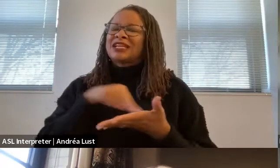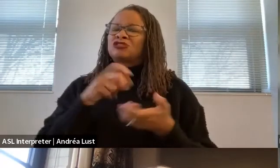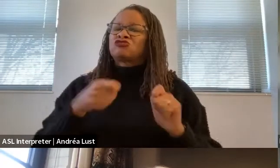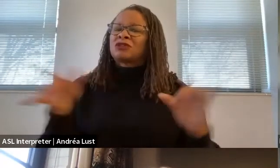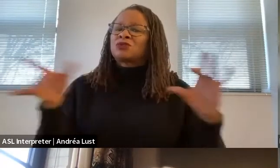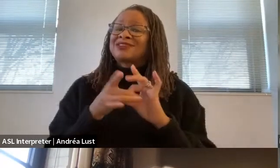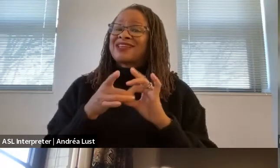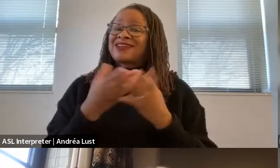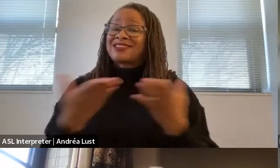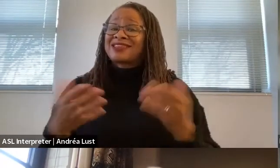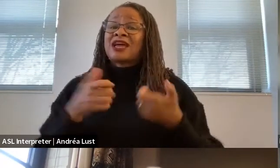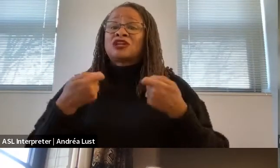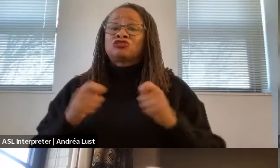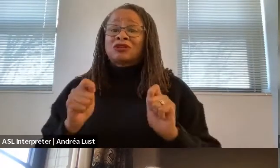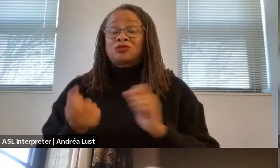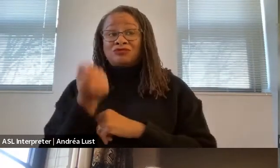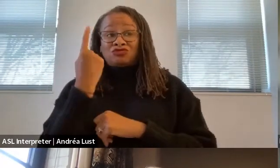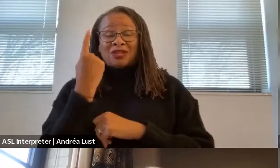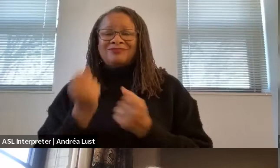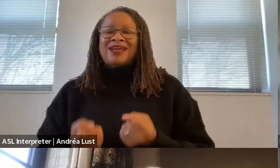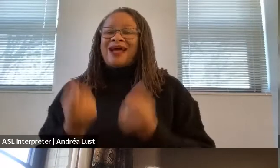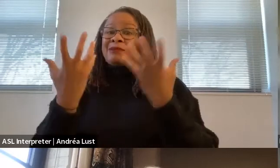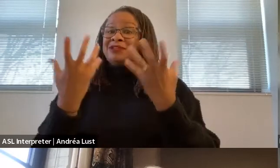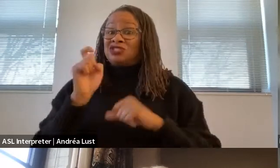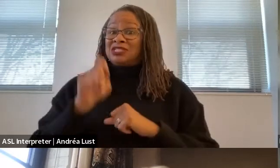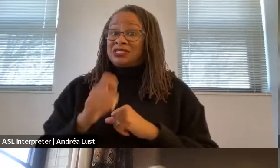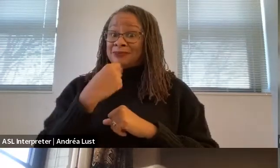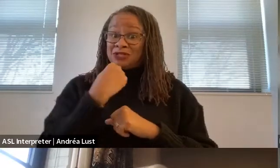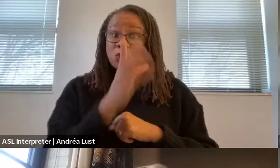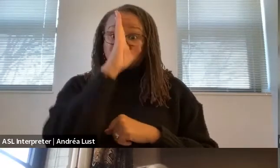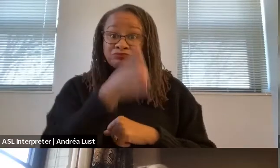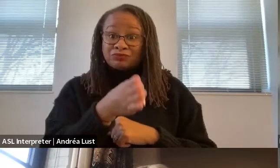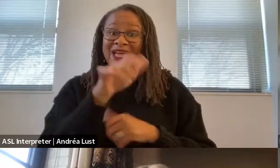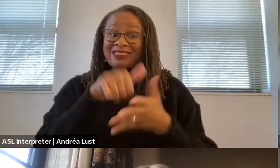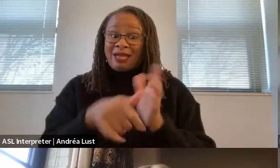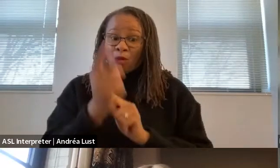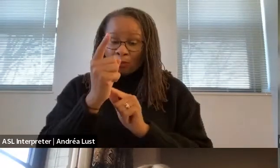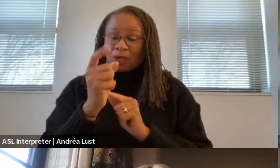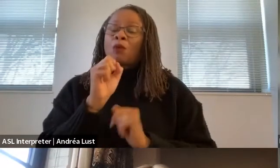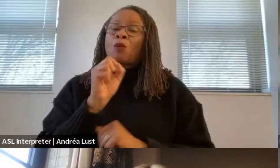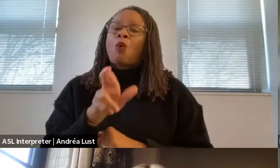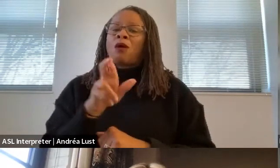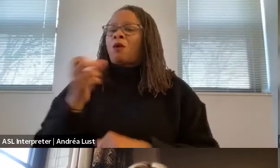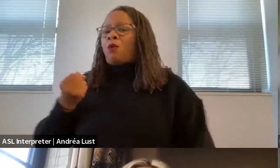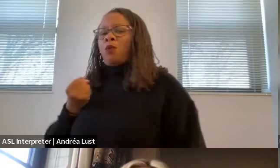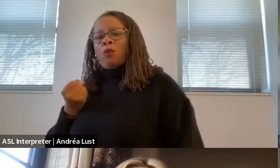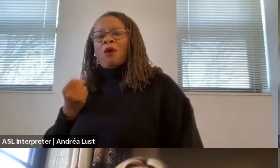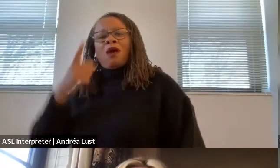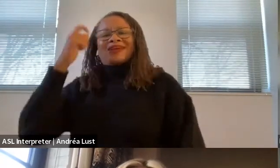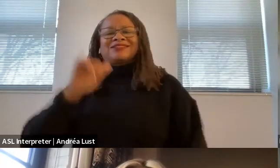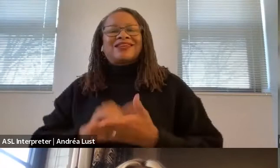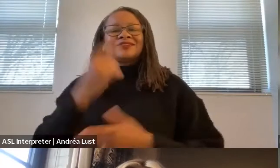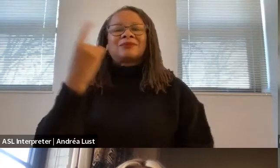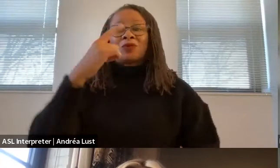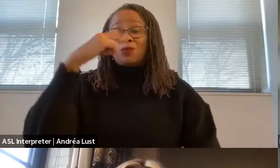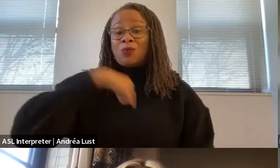to understand how much of it needs to be told at that moment of the story, because that's something that we understood very early on. It